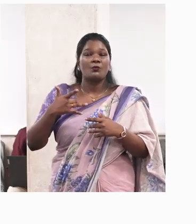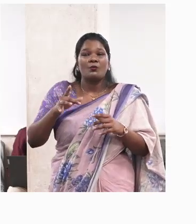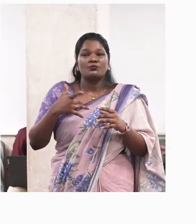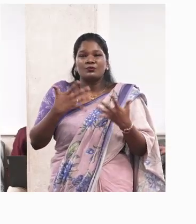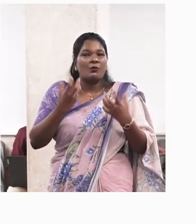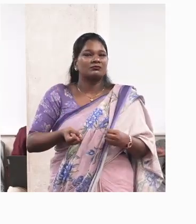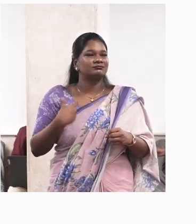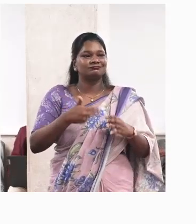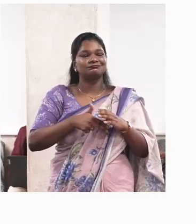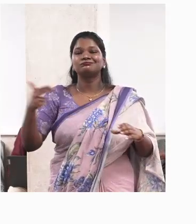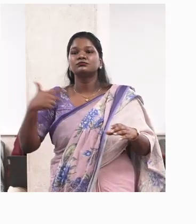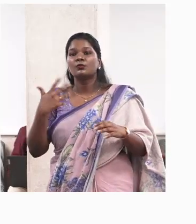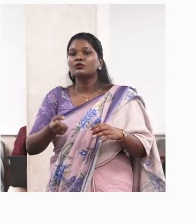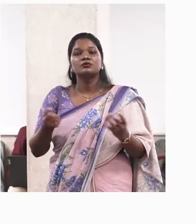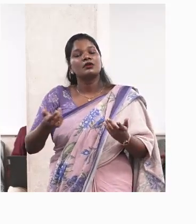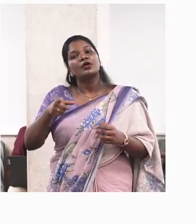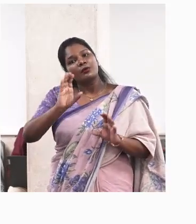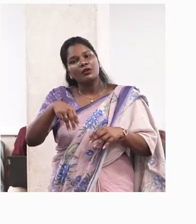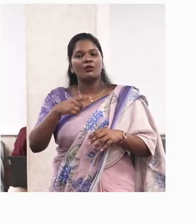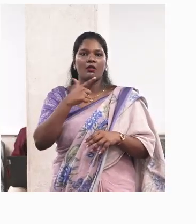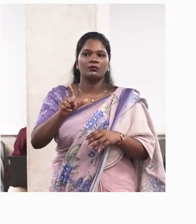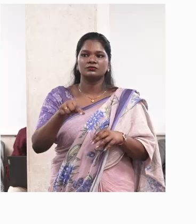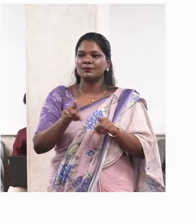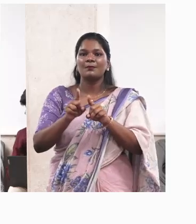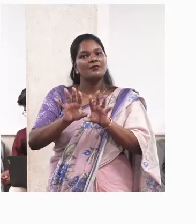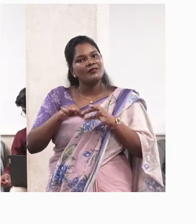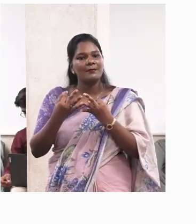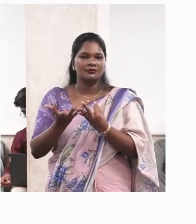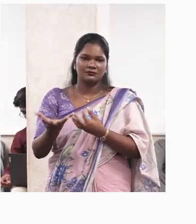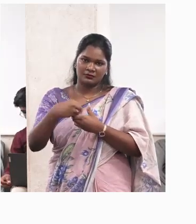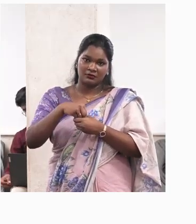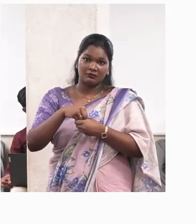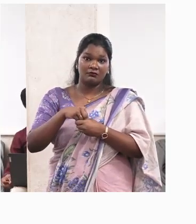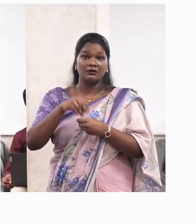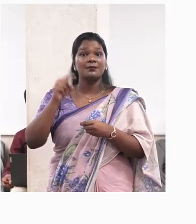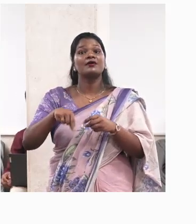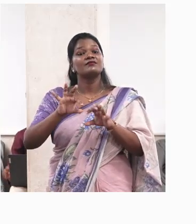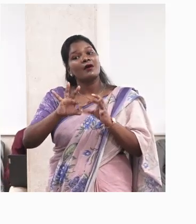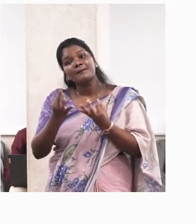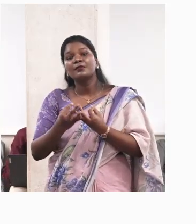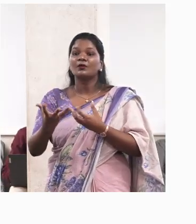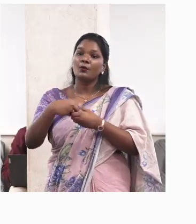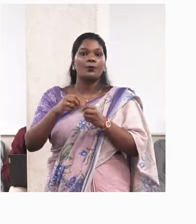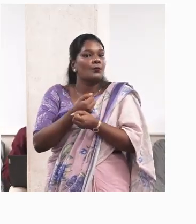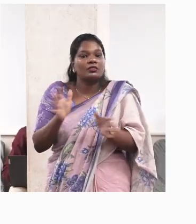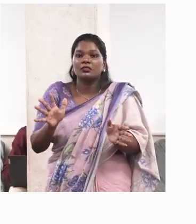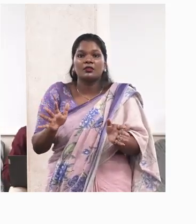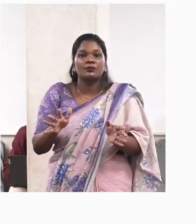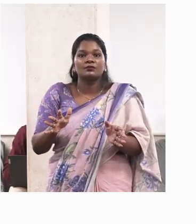part and goes away, you can go on with the family, just with the family, without the